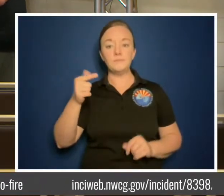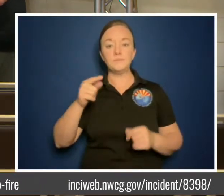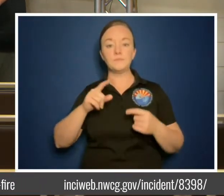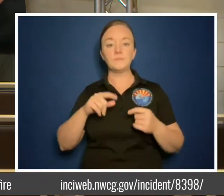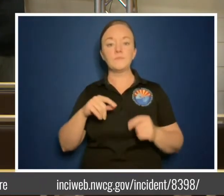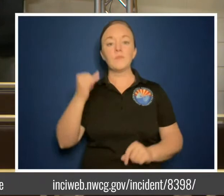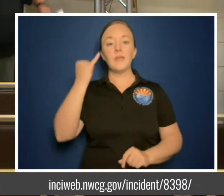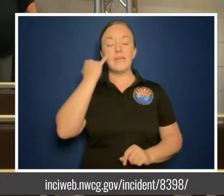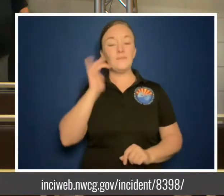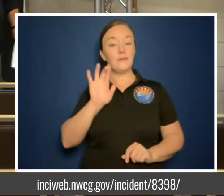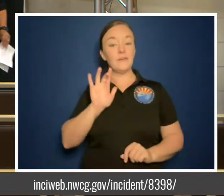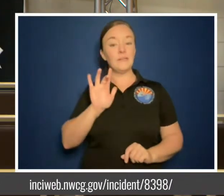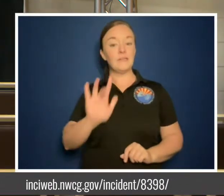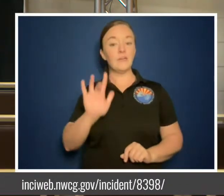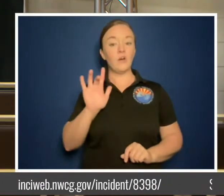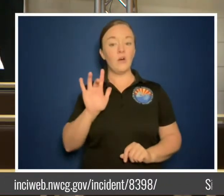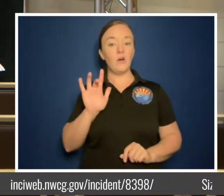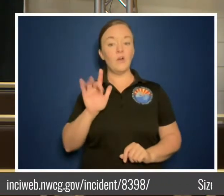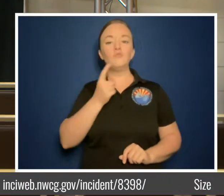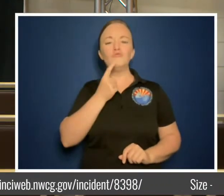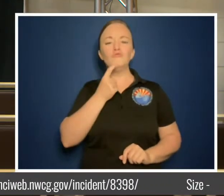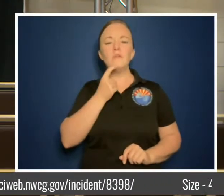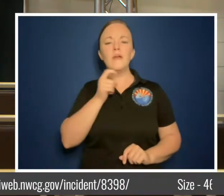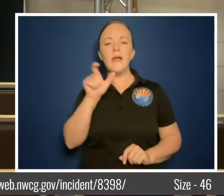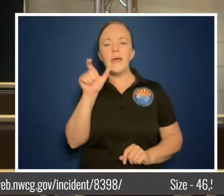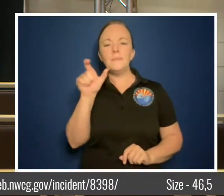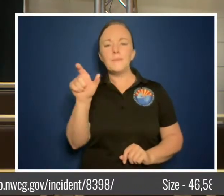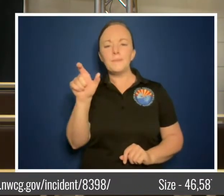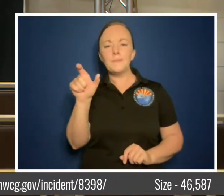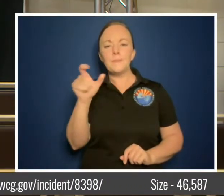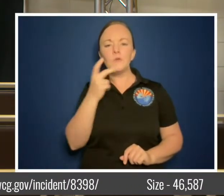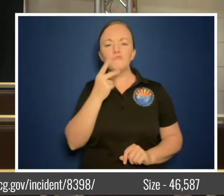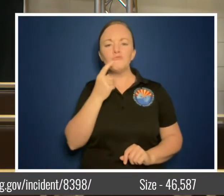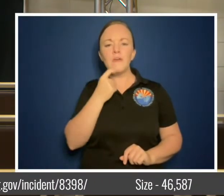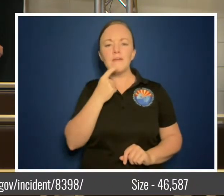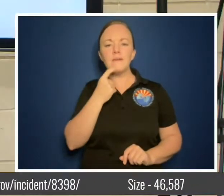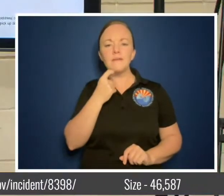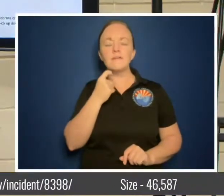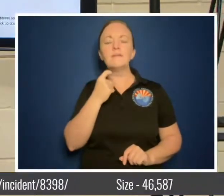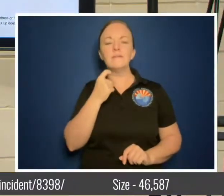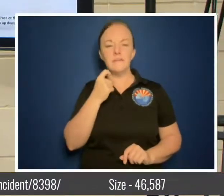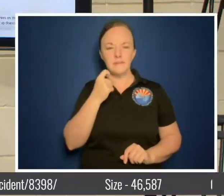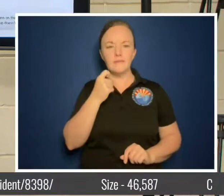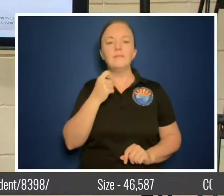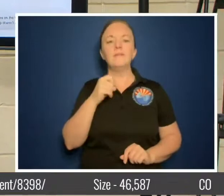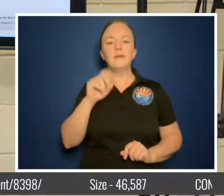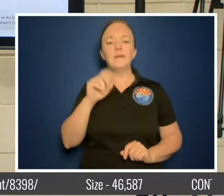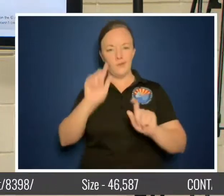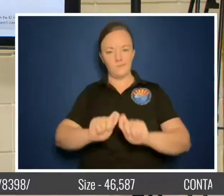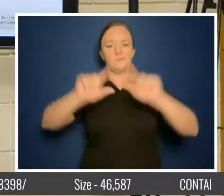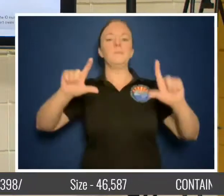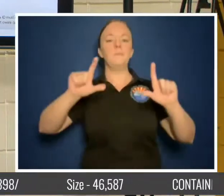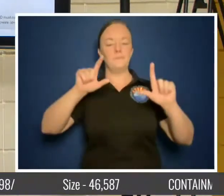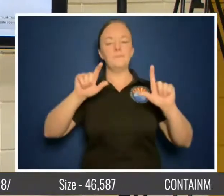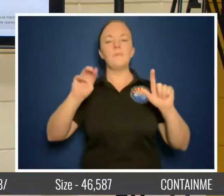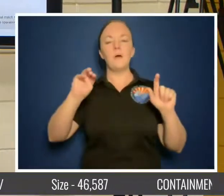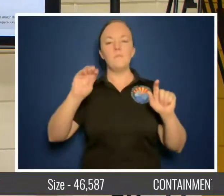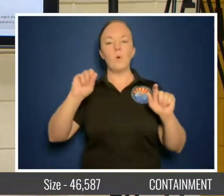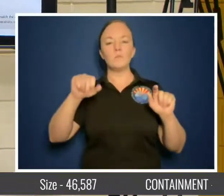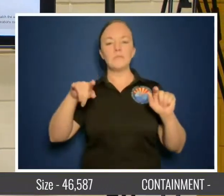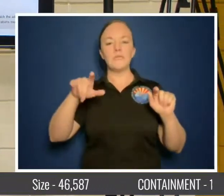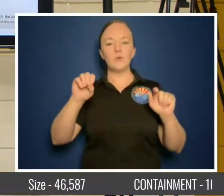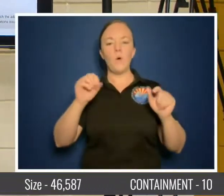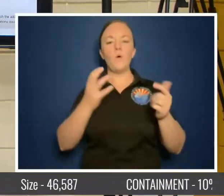little red box right here, that'll take you to our incident page. And all